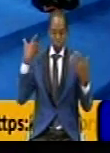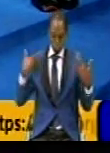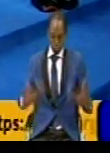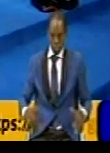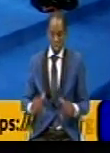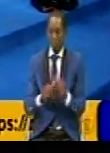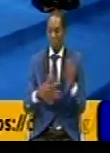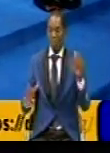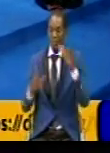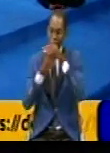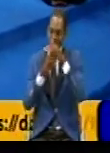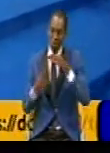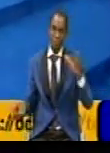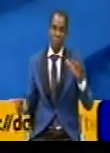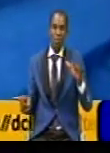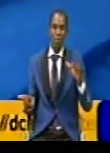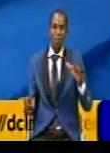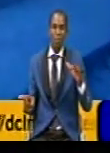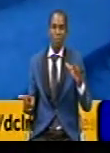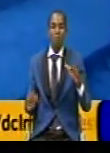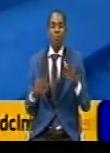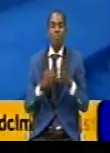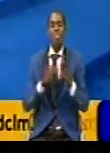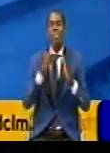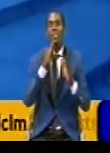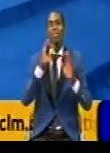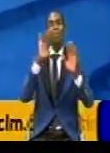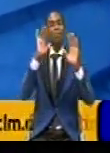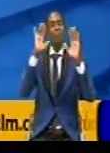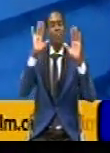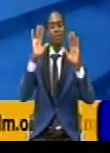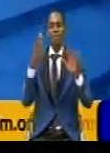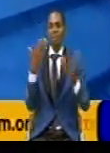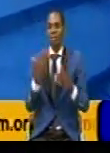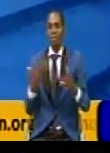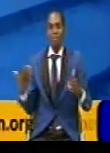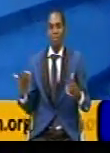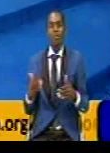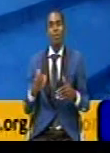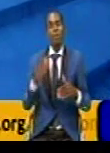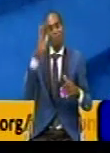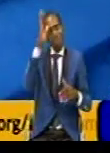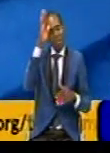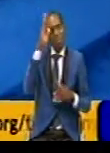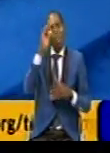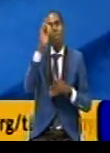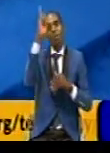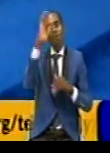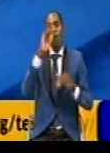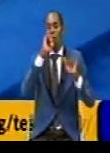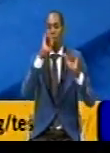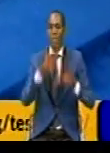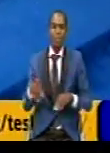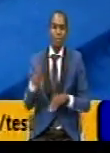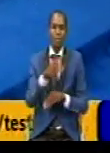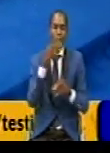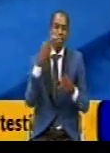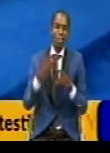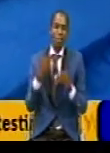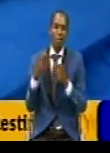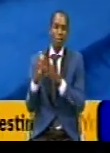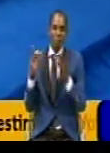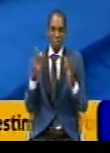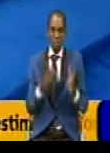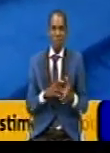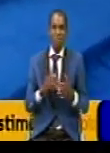pains from the back, from down, everything disappear. It's a marvelous in my heart.